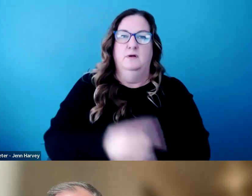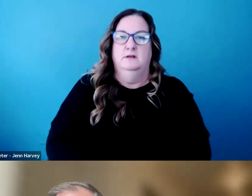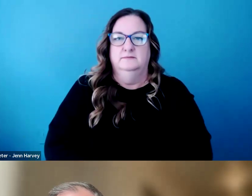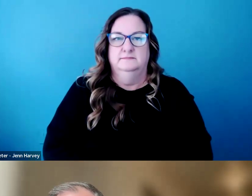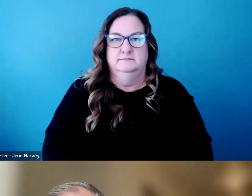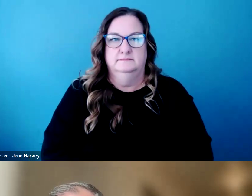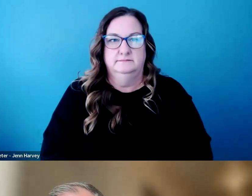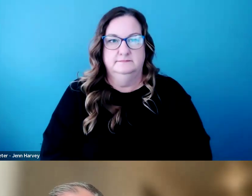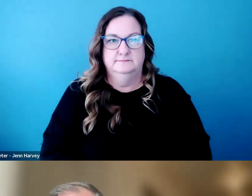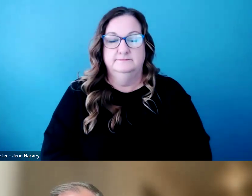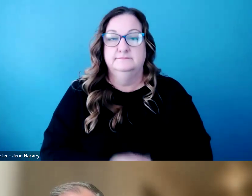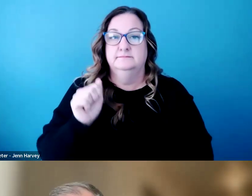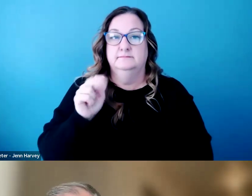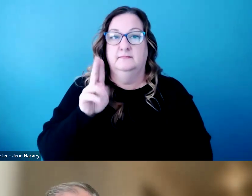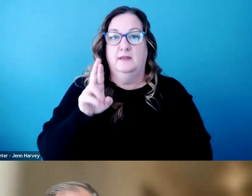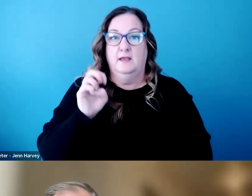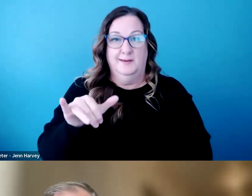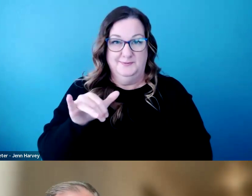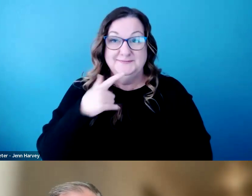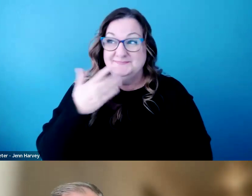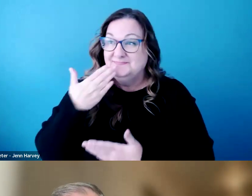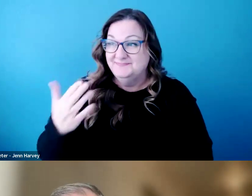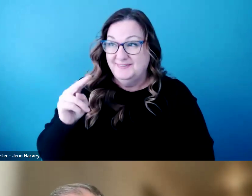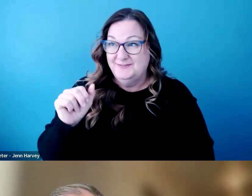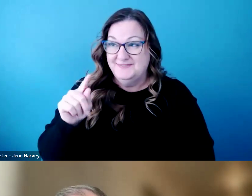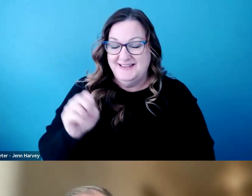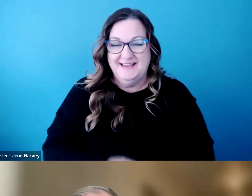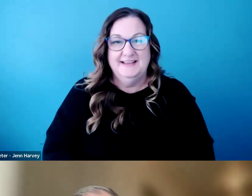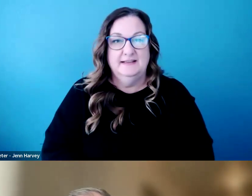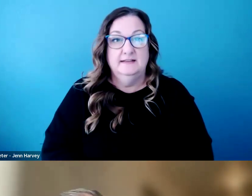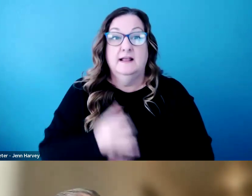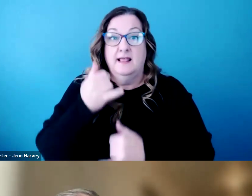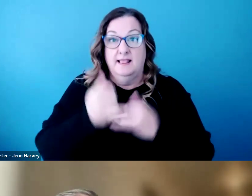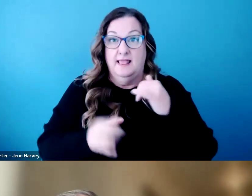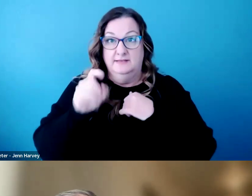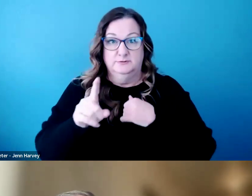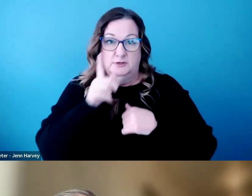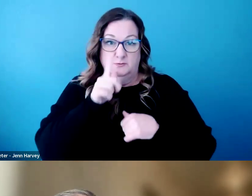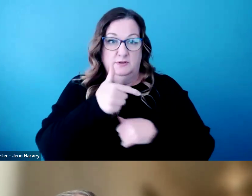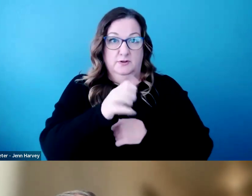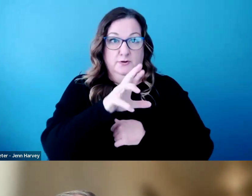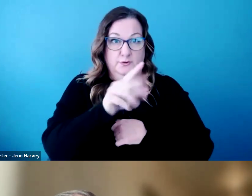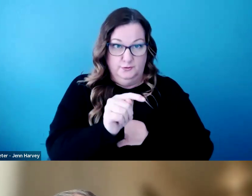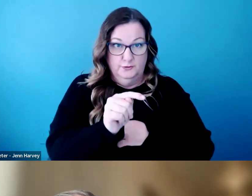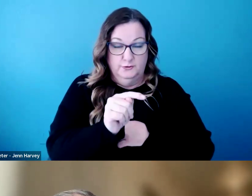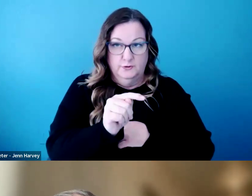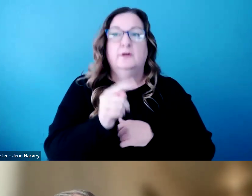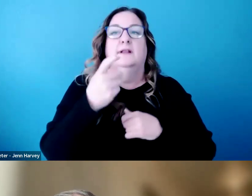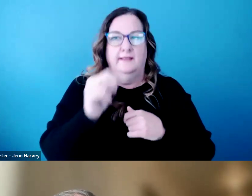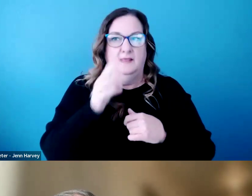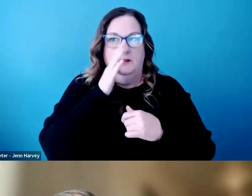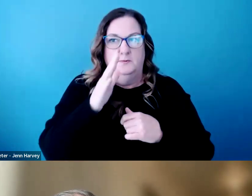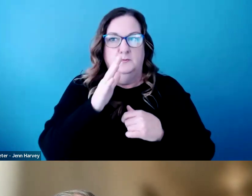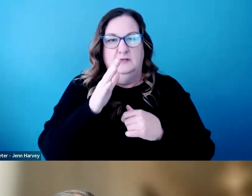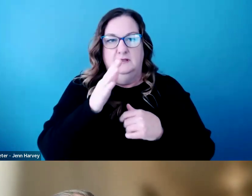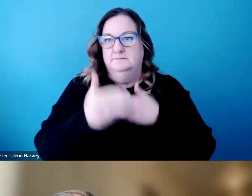But Thank you, Nate. I'm gonna pose this last question to Kurt, and then I'm gonna keep us moving along just so